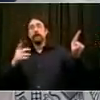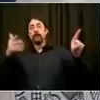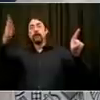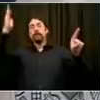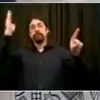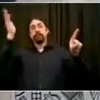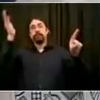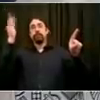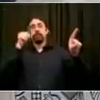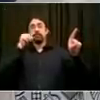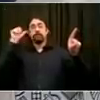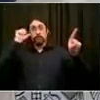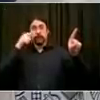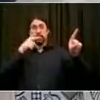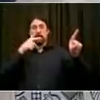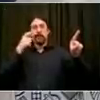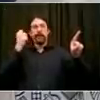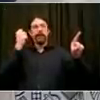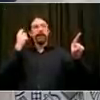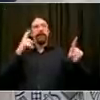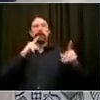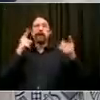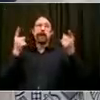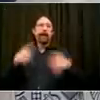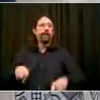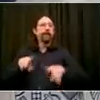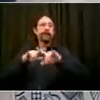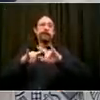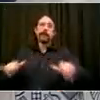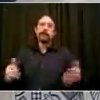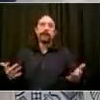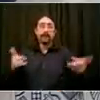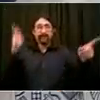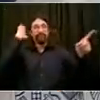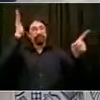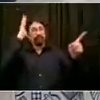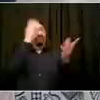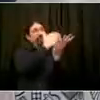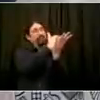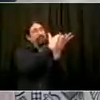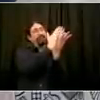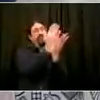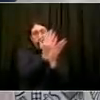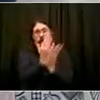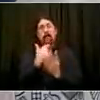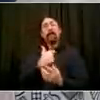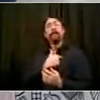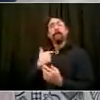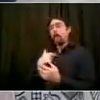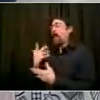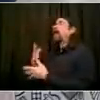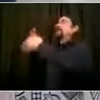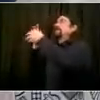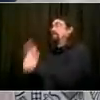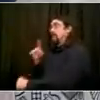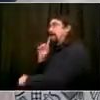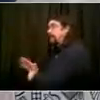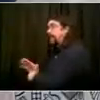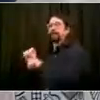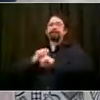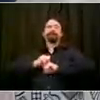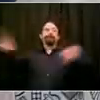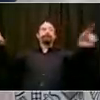our recheck and our discussions with the state, we had to let schools know so they could take the actions they needed to give